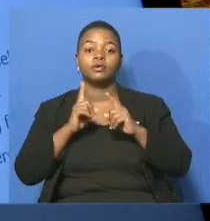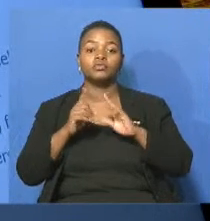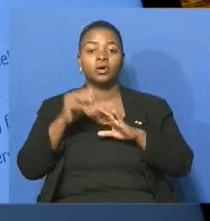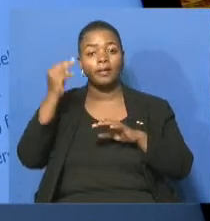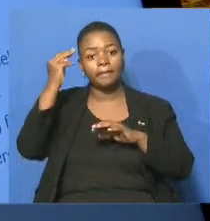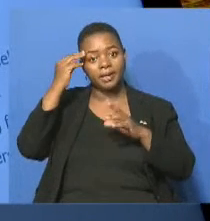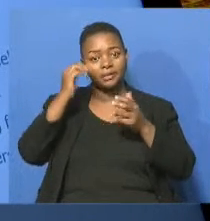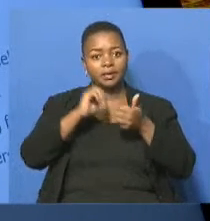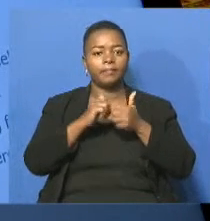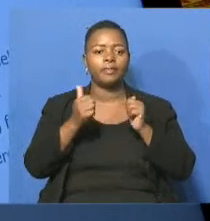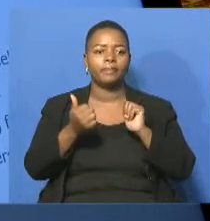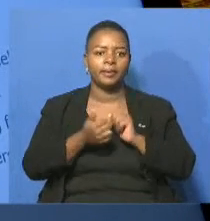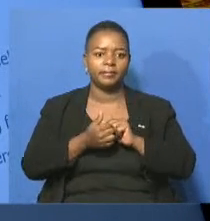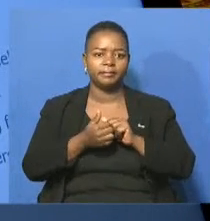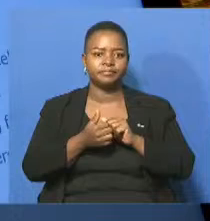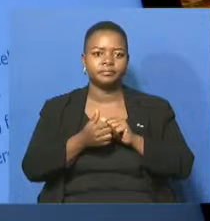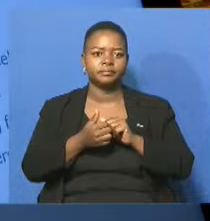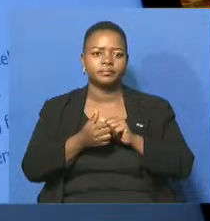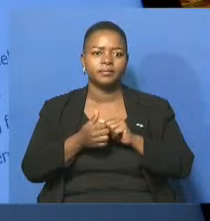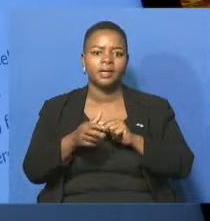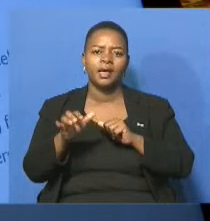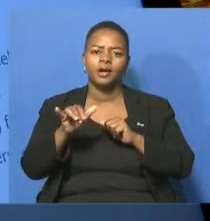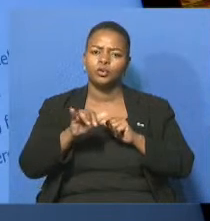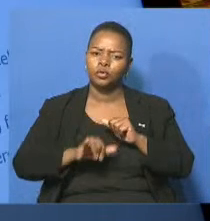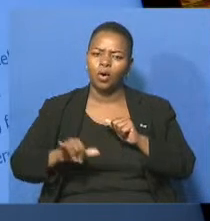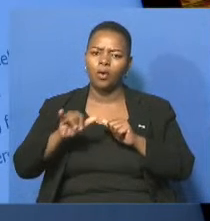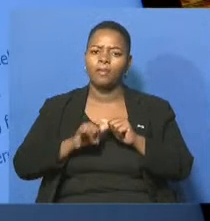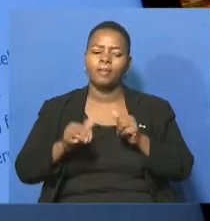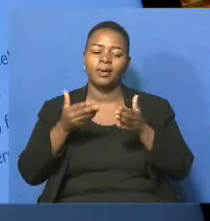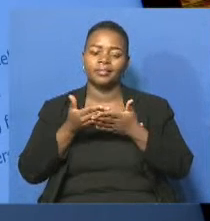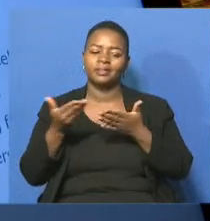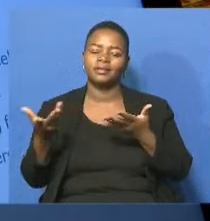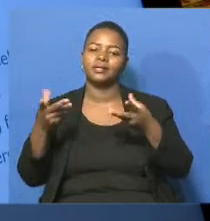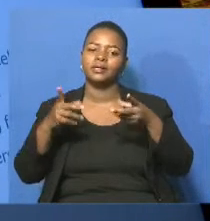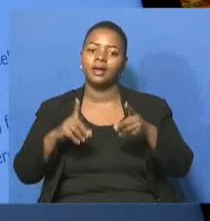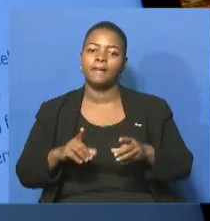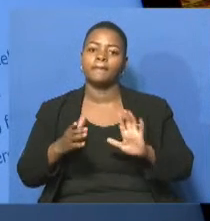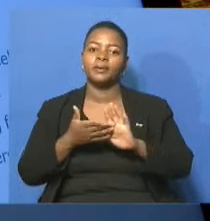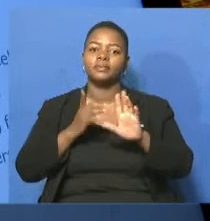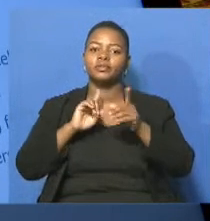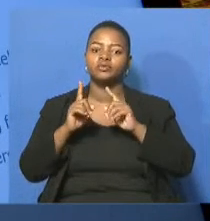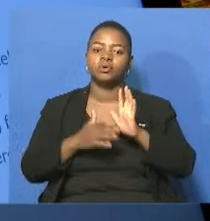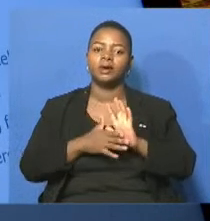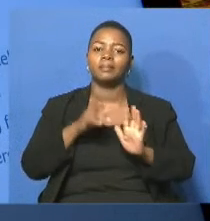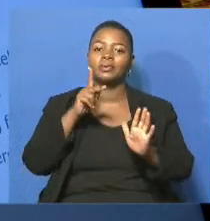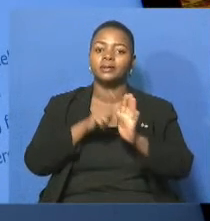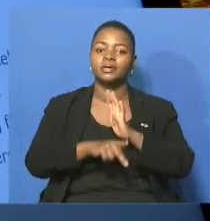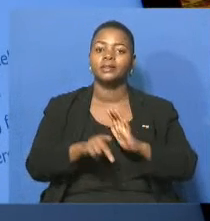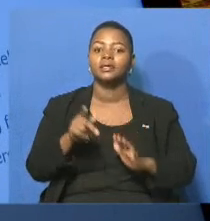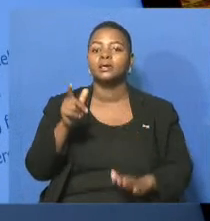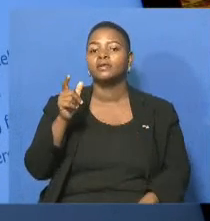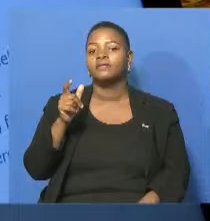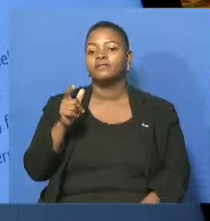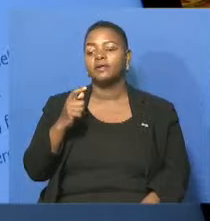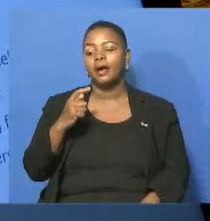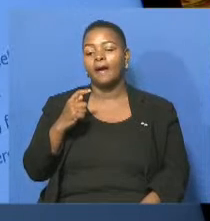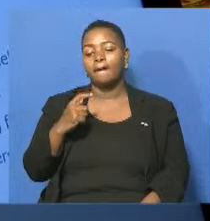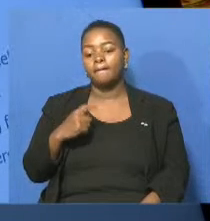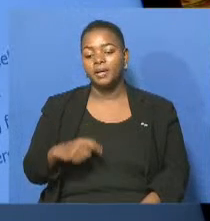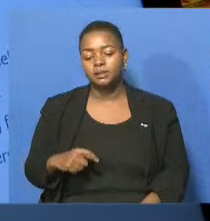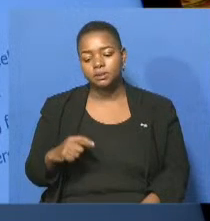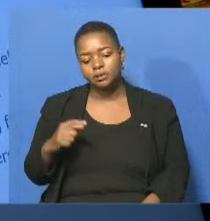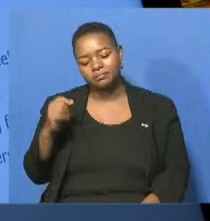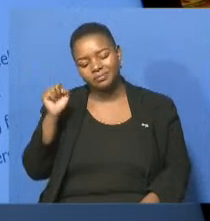mental illness, the most common mental illness when it comes to murder-suicides are issues such